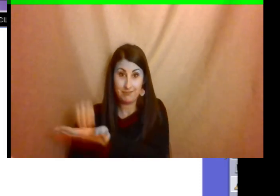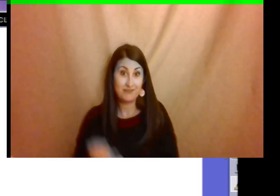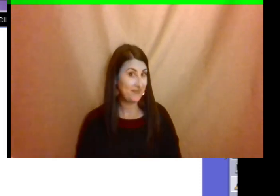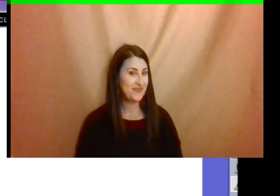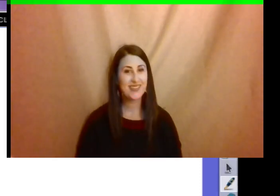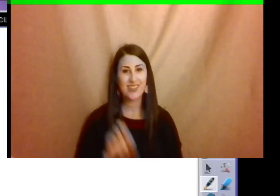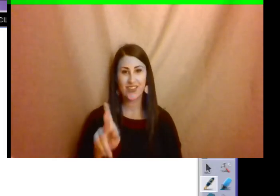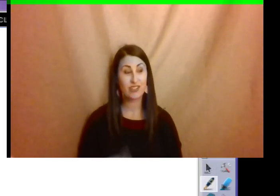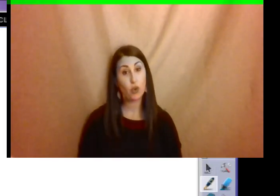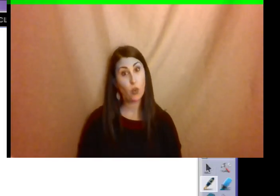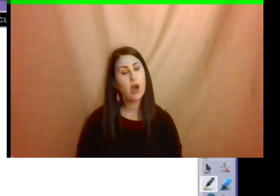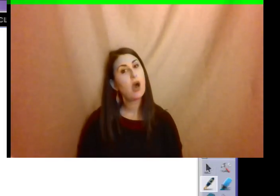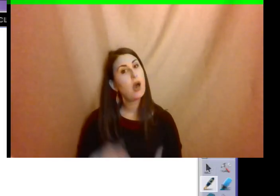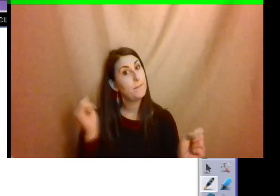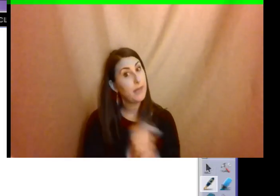pause.